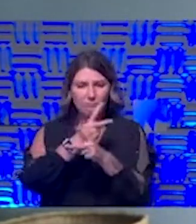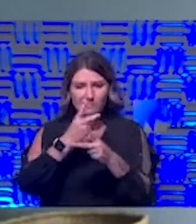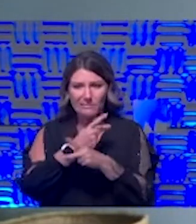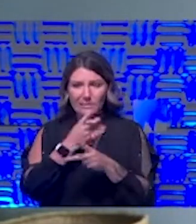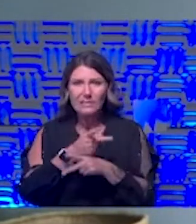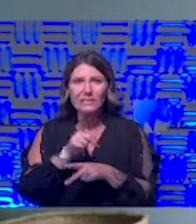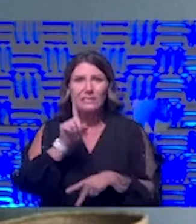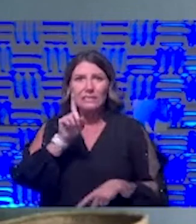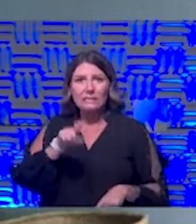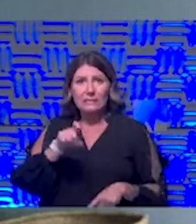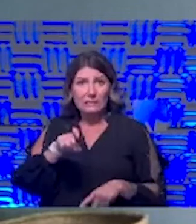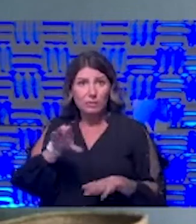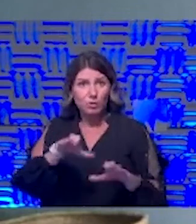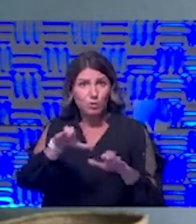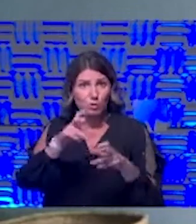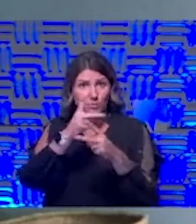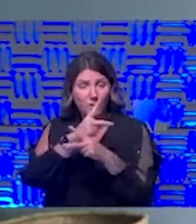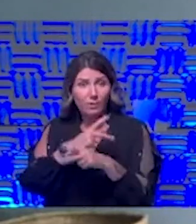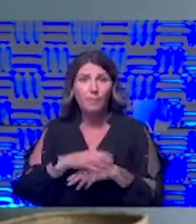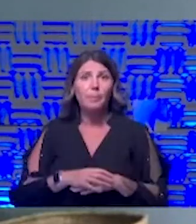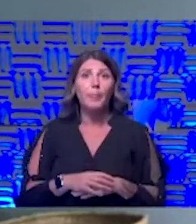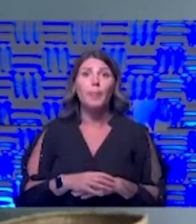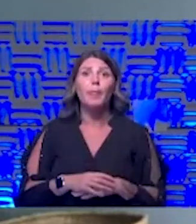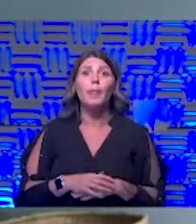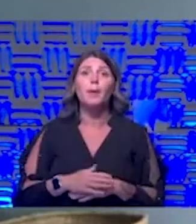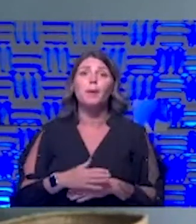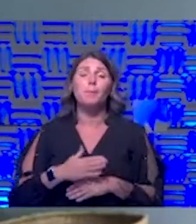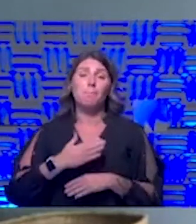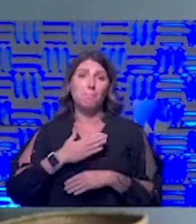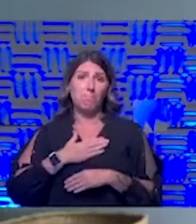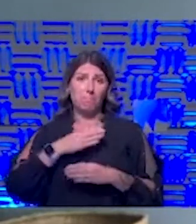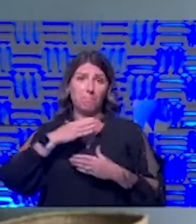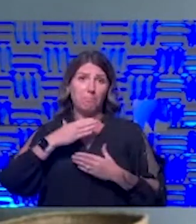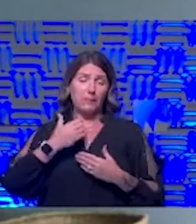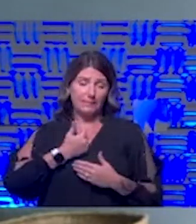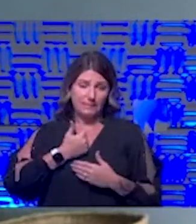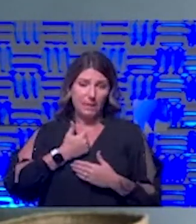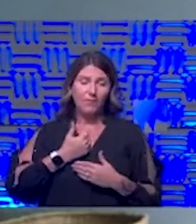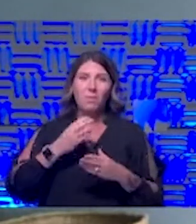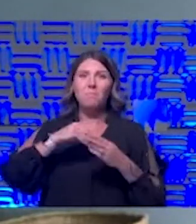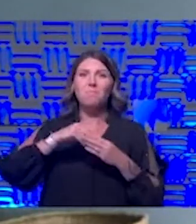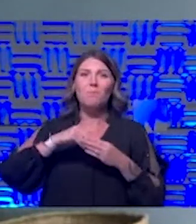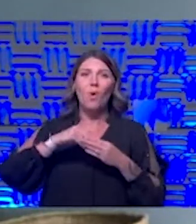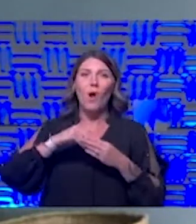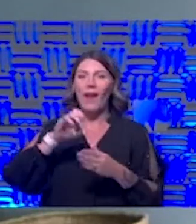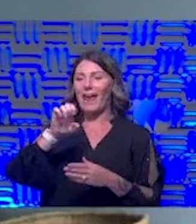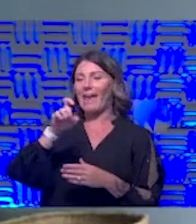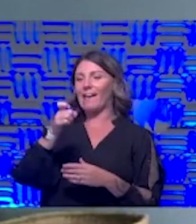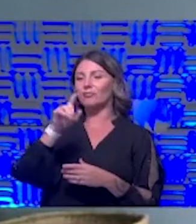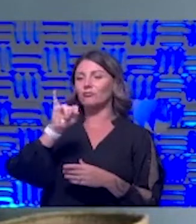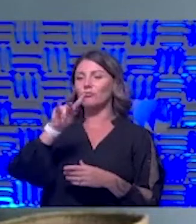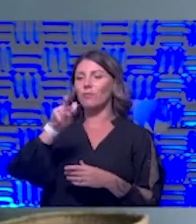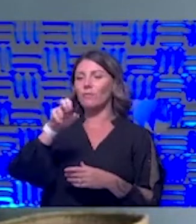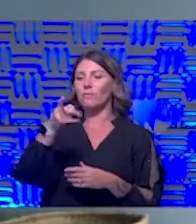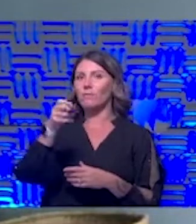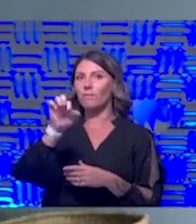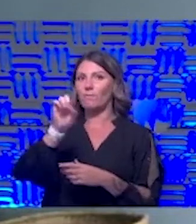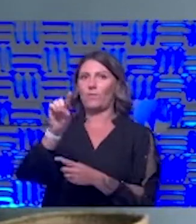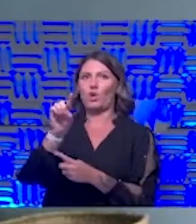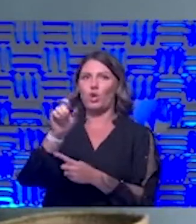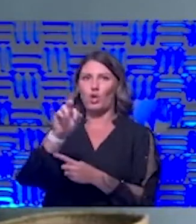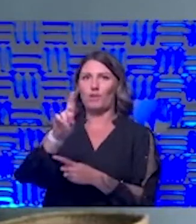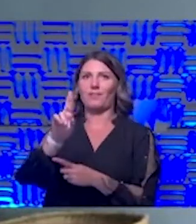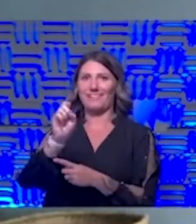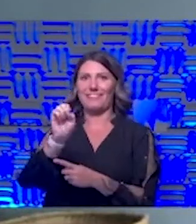made. I'm more extroverted than my husband, for example. And so I do more